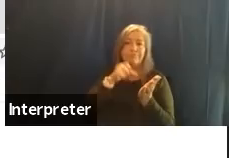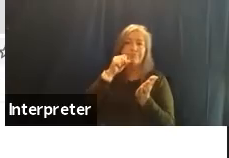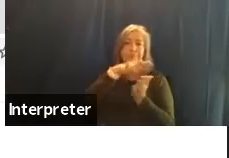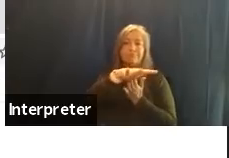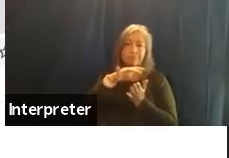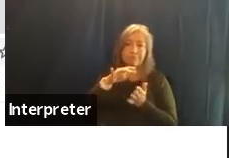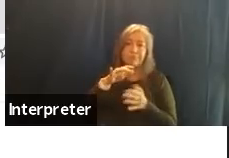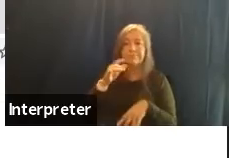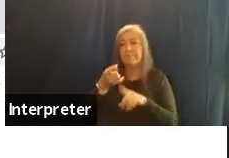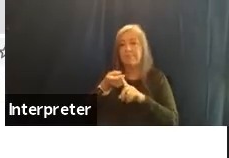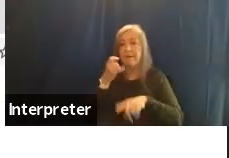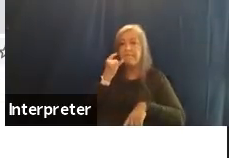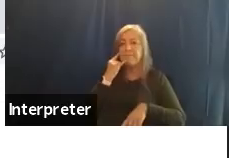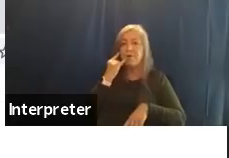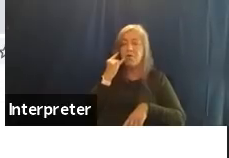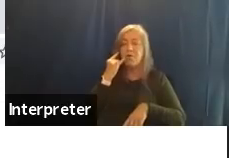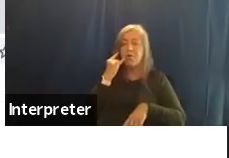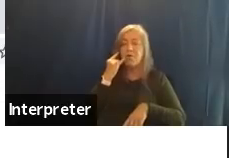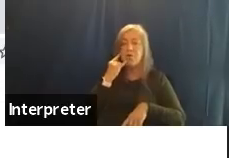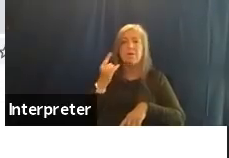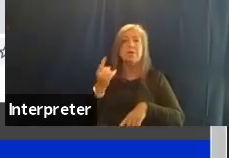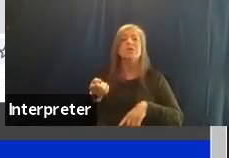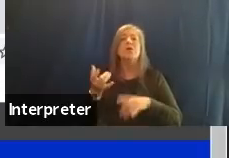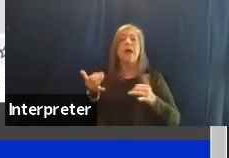and maybe we'll come back to this slide.